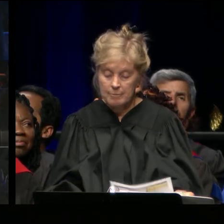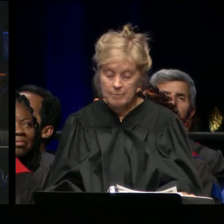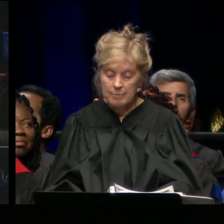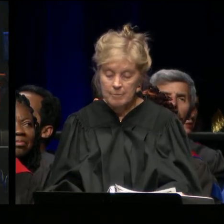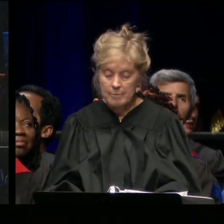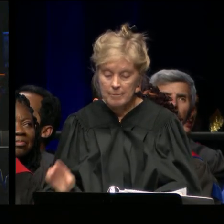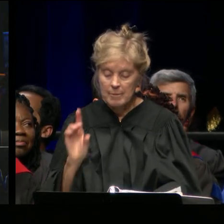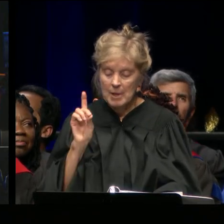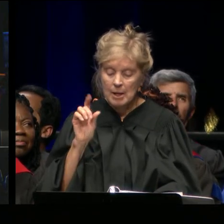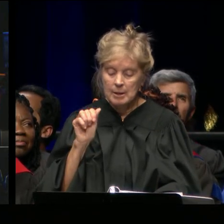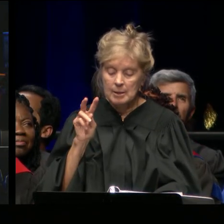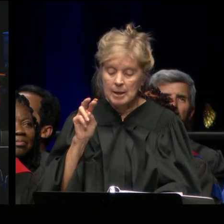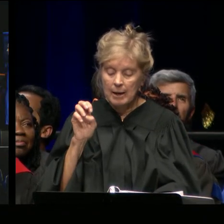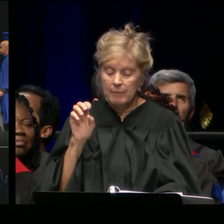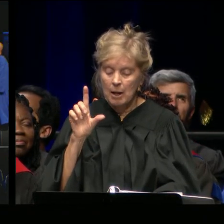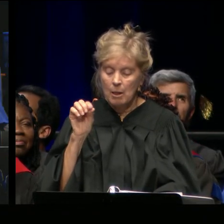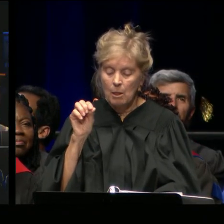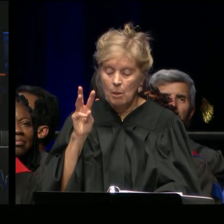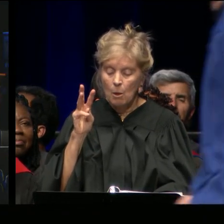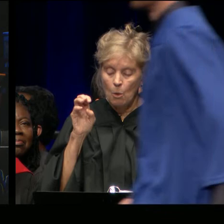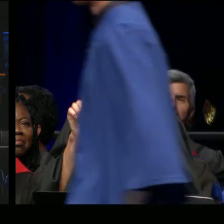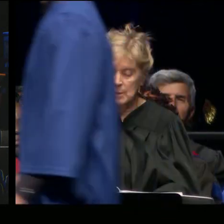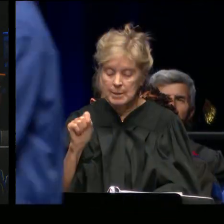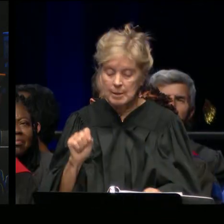Dave Lowes.